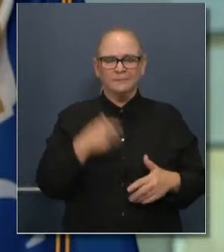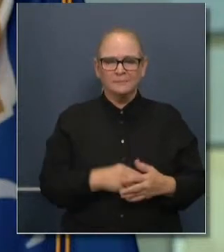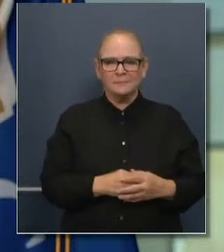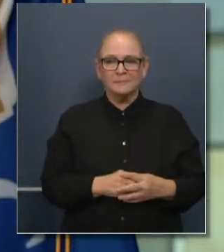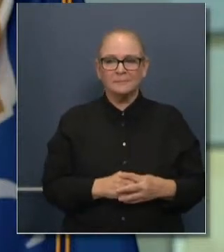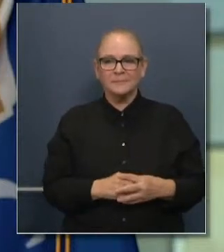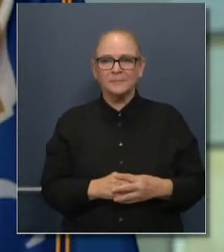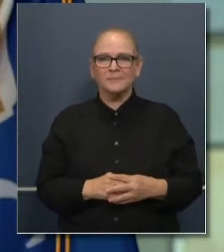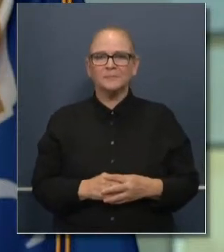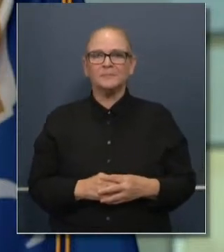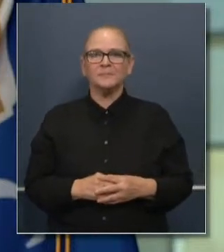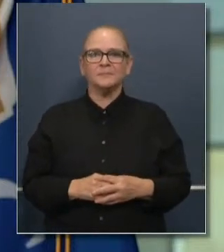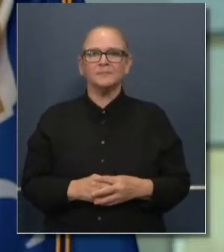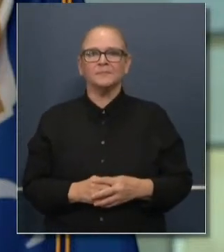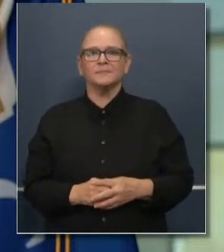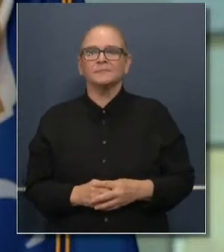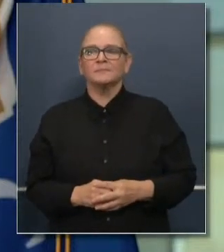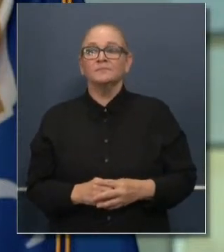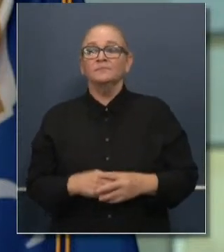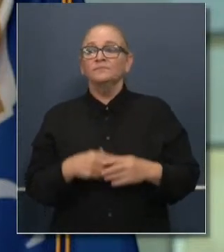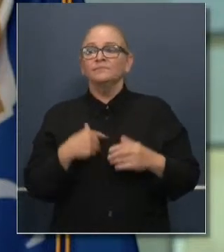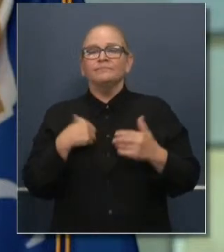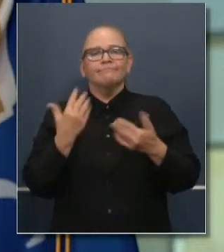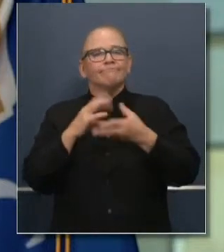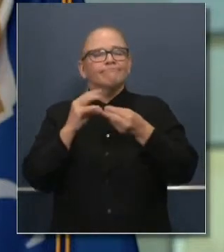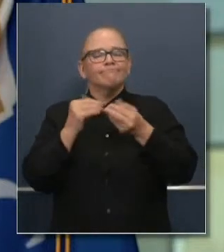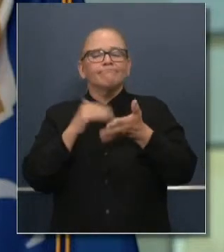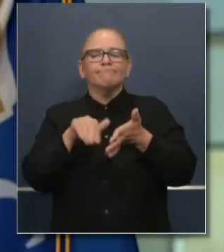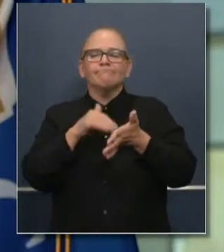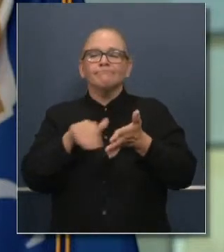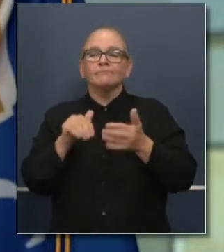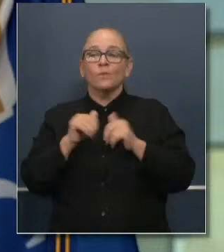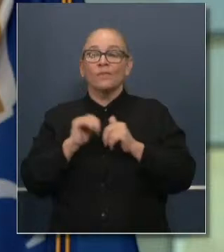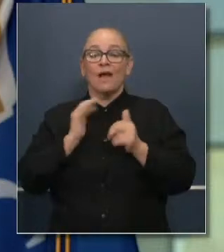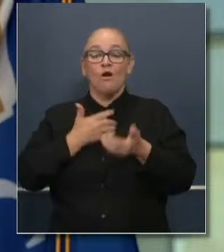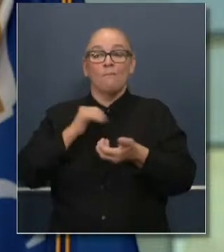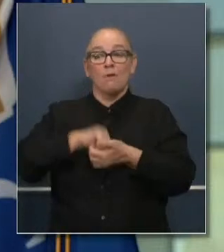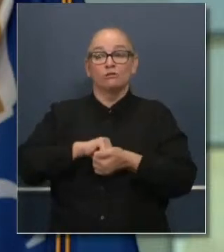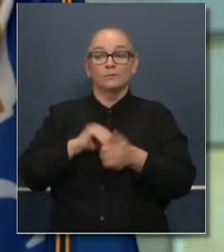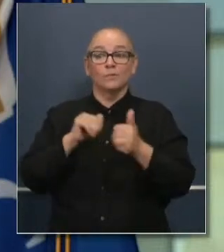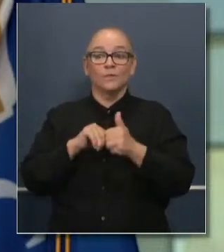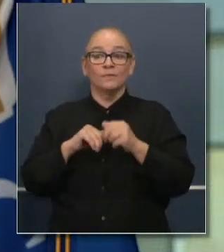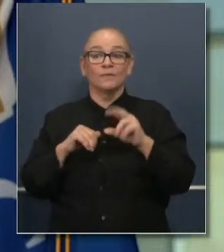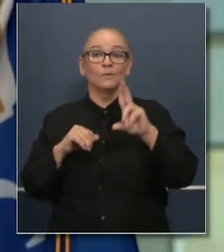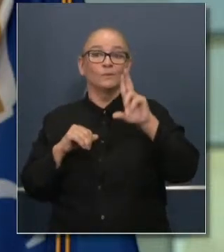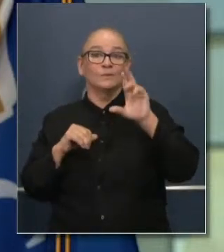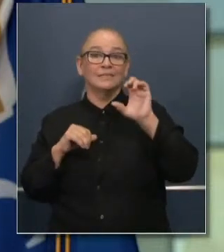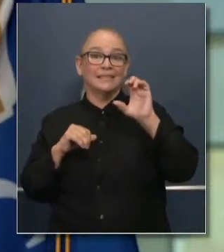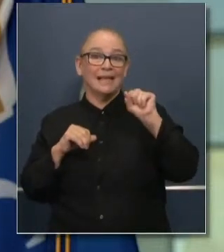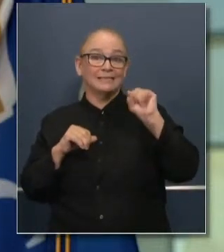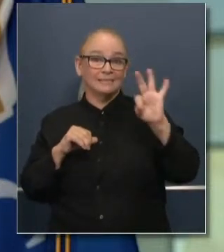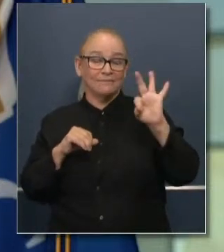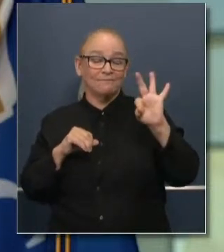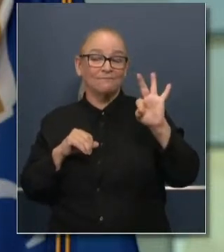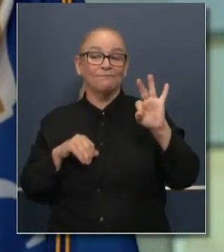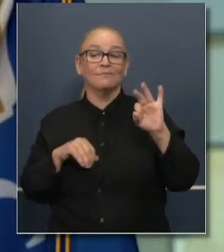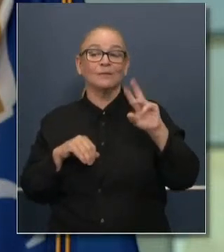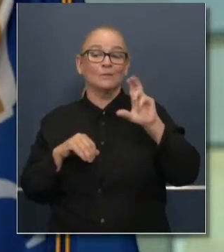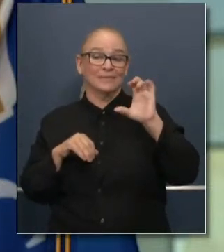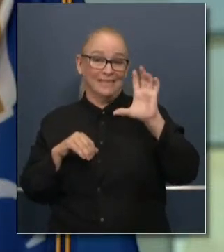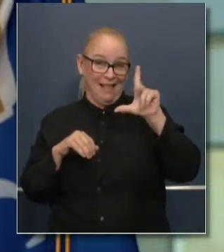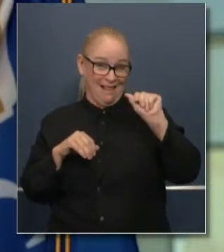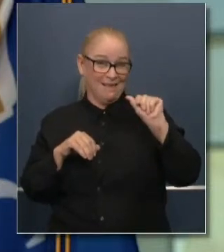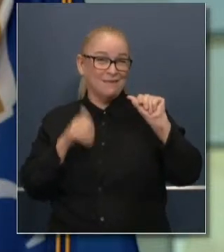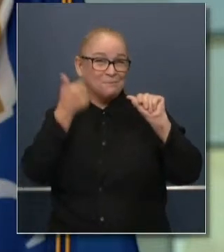last number of months as it relates to our partnership with UCSF, our partnership with UCLA to train a cohort